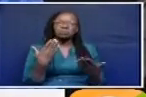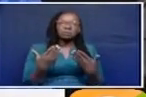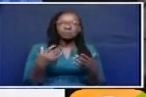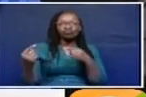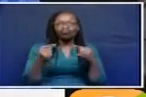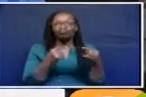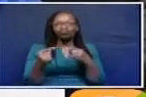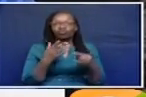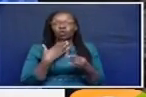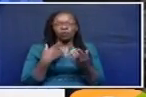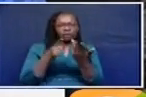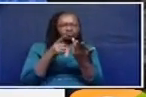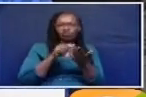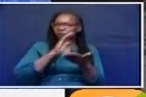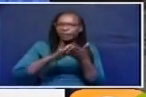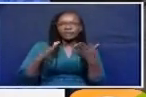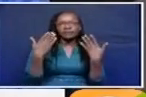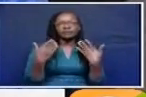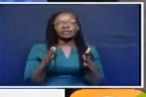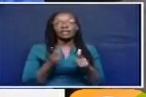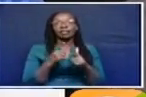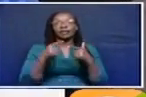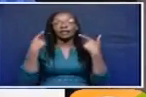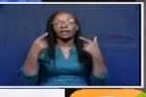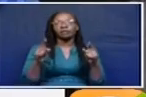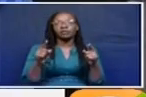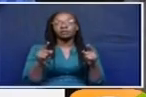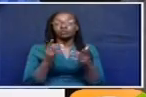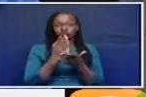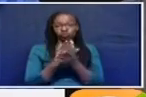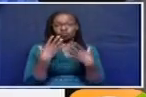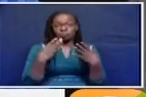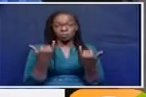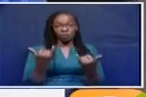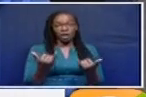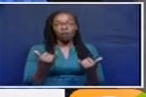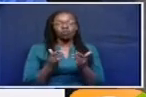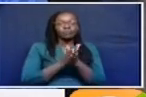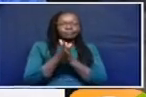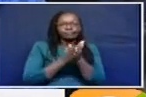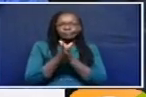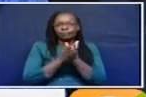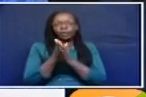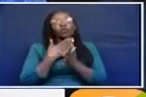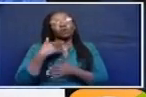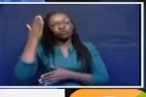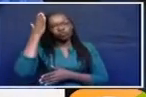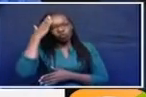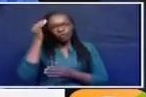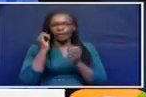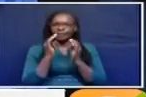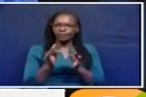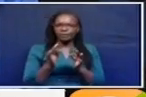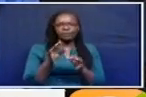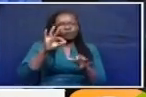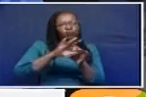counting of votes to be hurried up, because anxiety at this time usually sets in. People are very eager to know if their ballot will